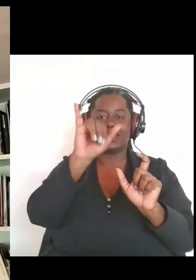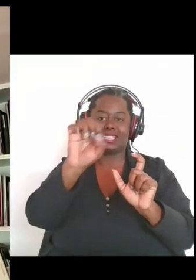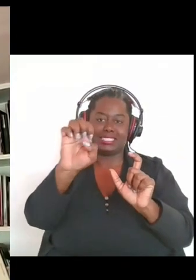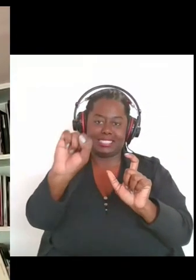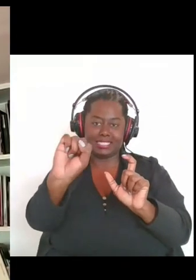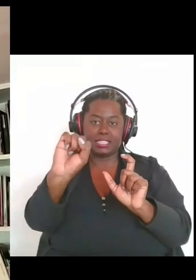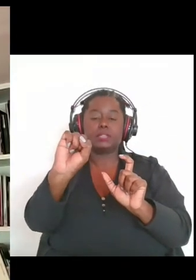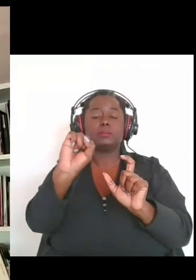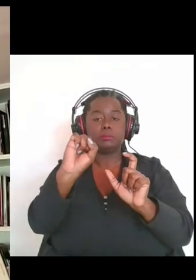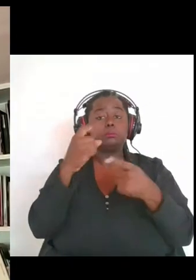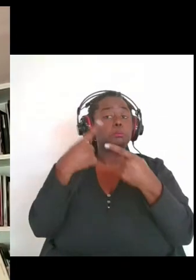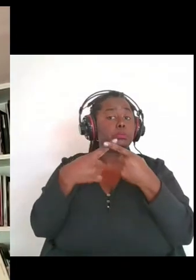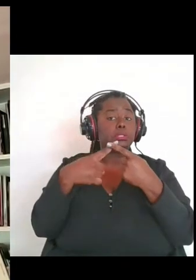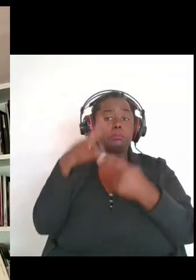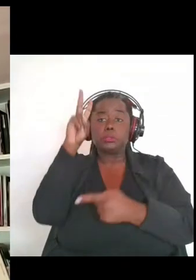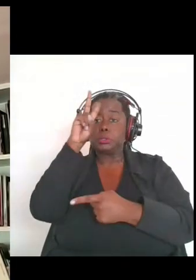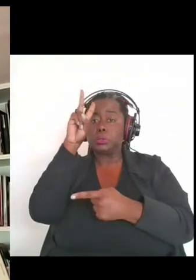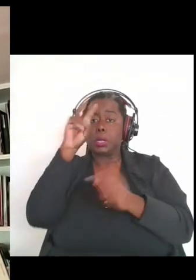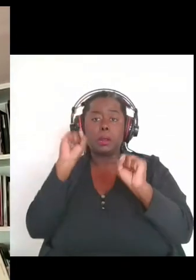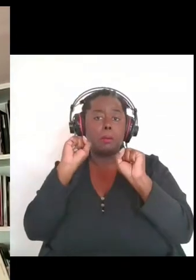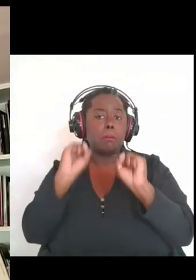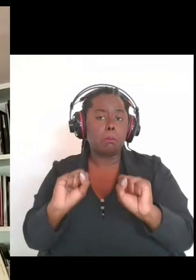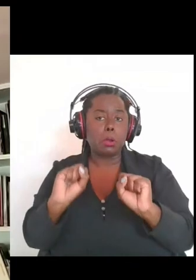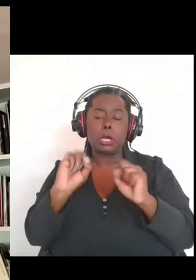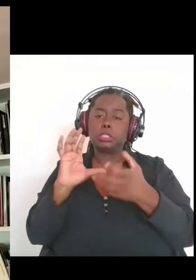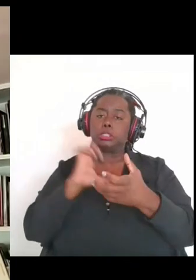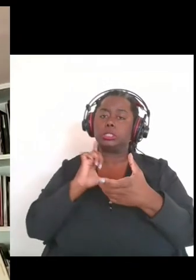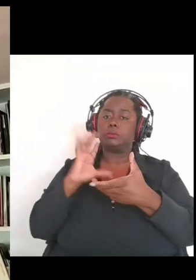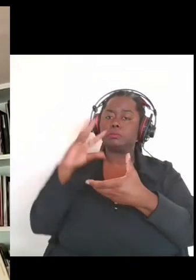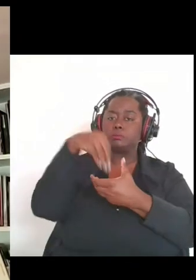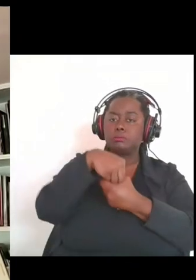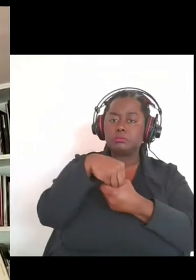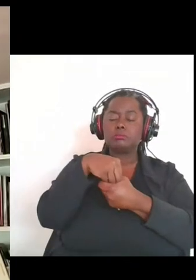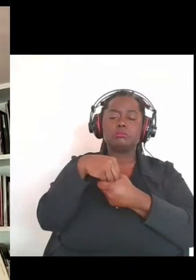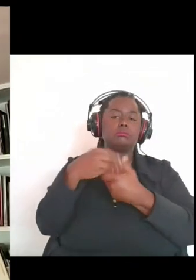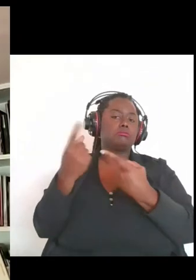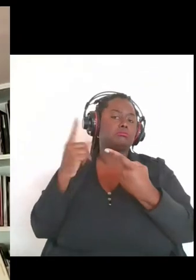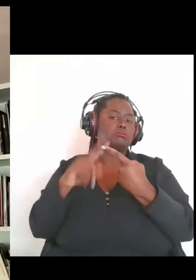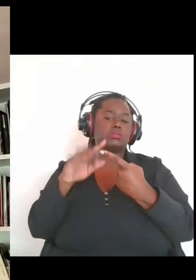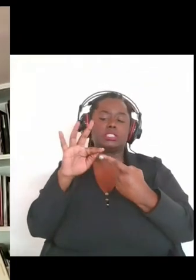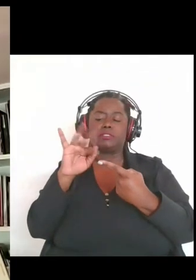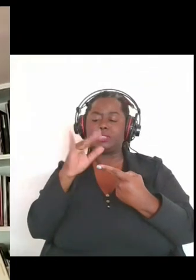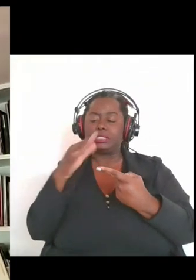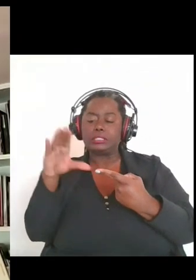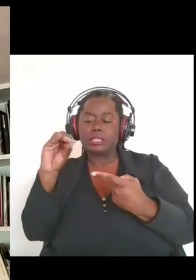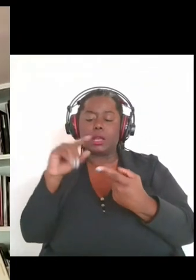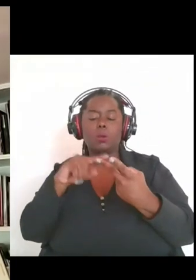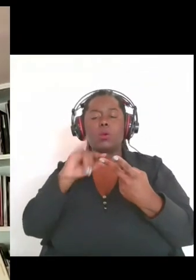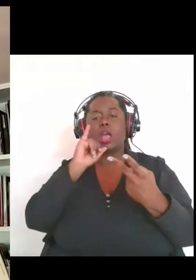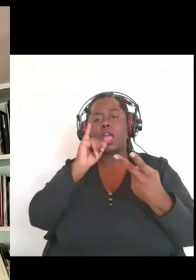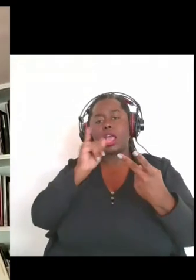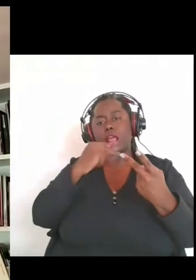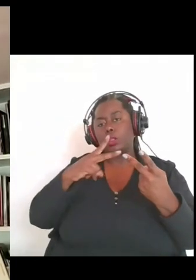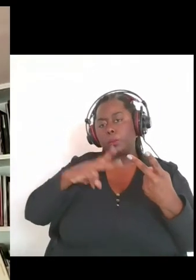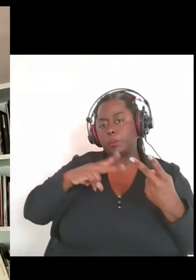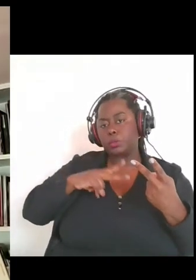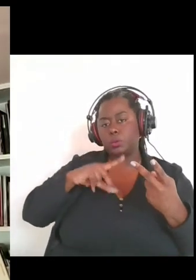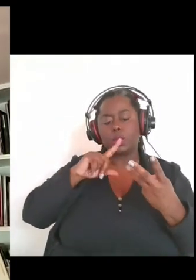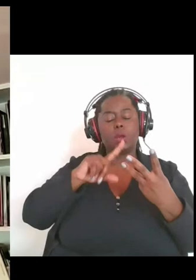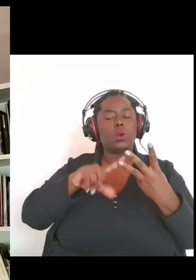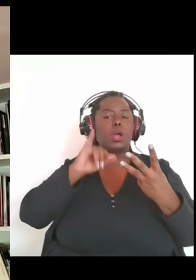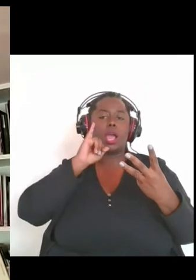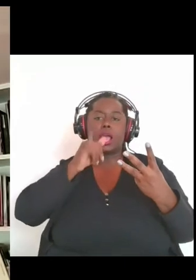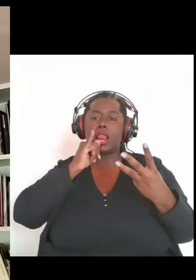histories stories can mean fictional and non-fictional reports could be personal